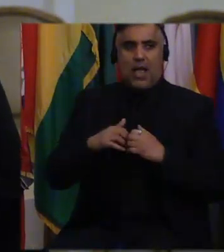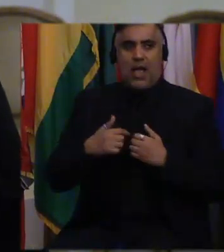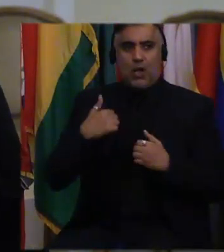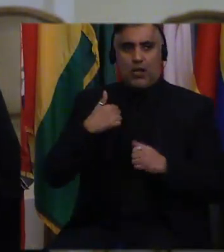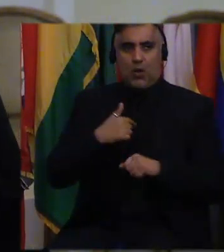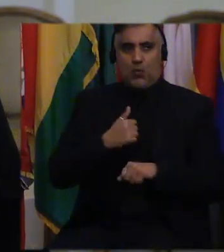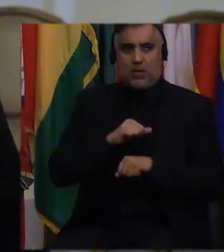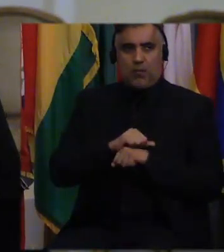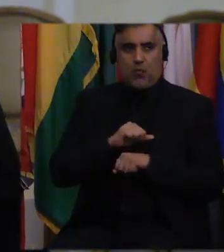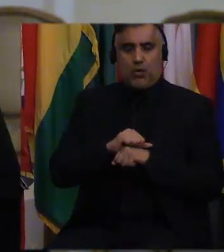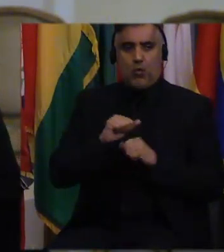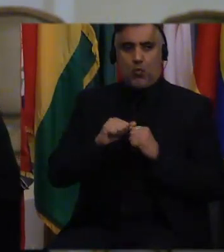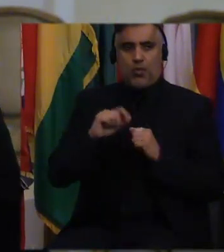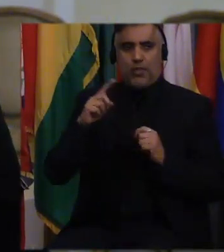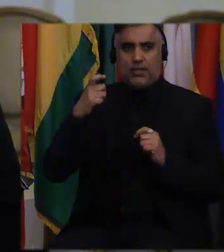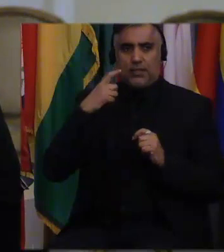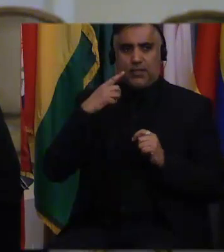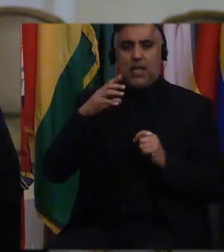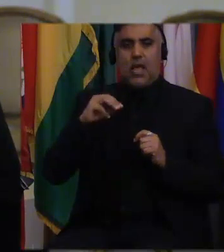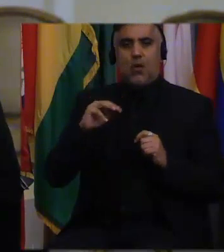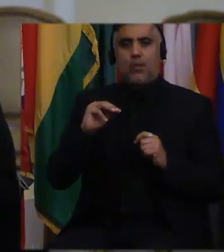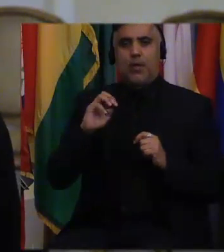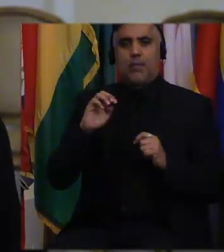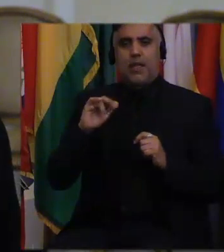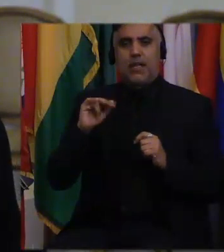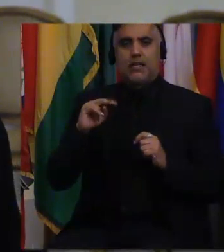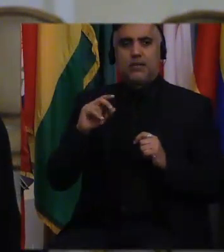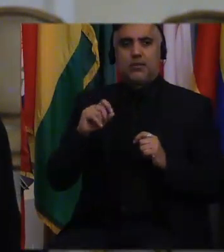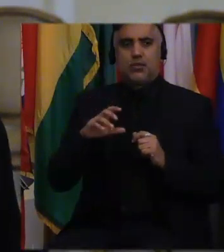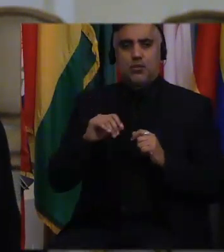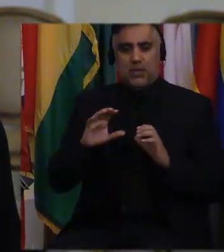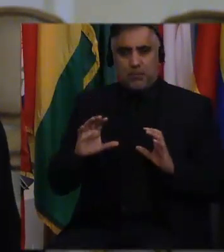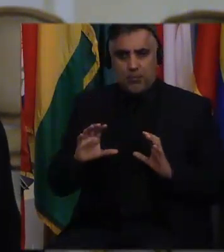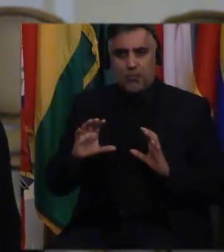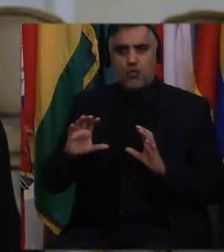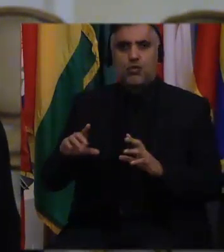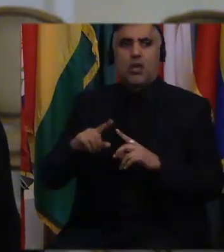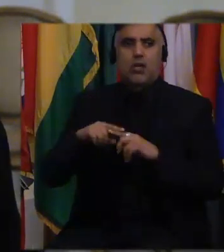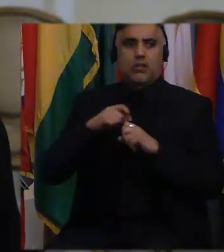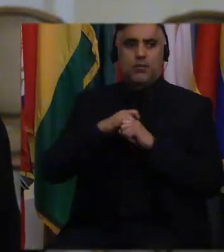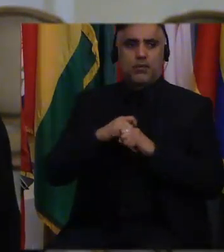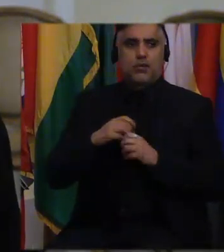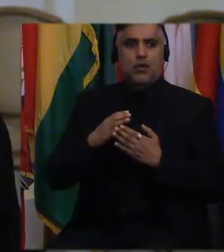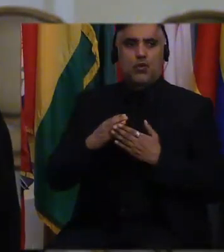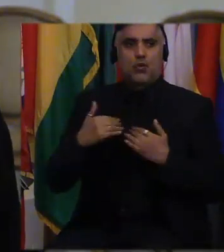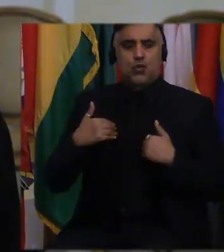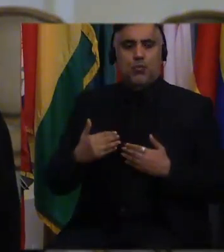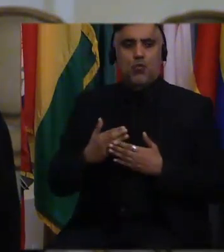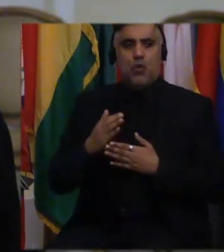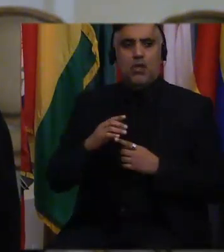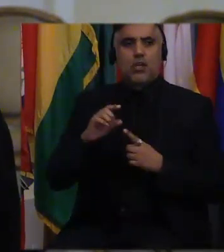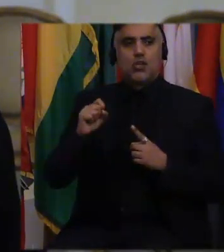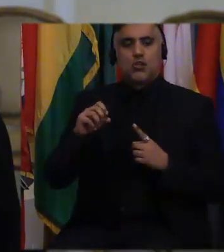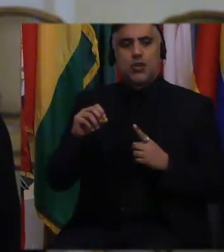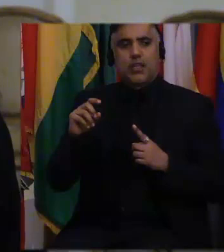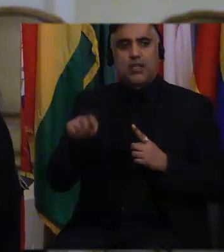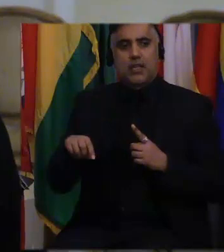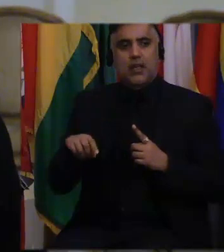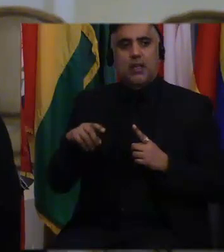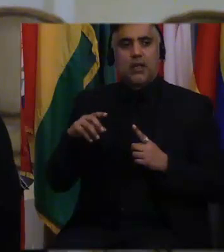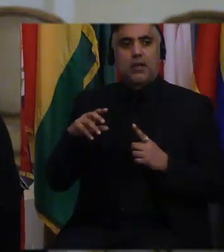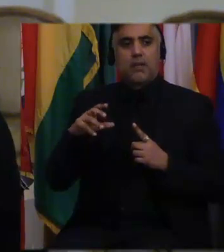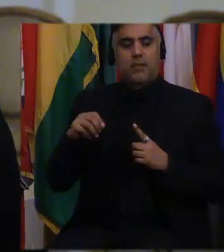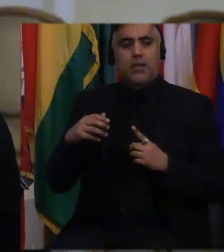keep working with the states and with the mechanisms to keep pushing on this protection on human rights